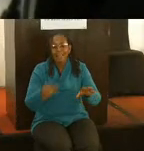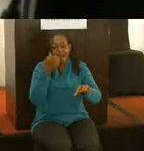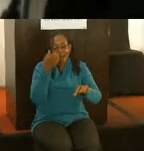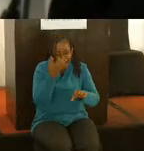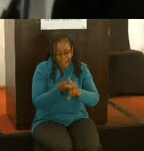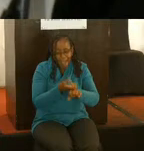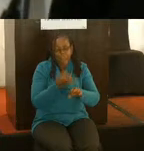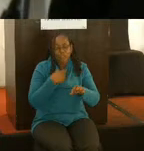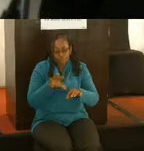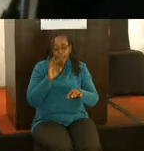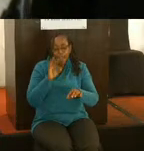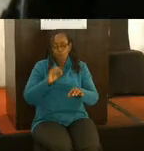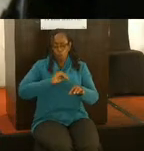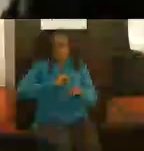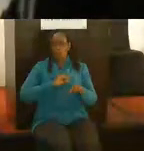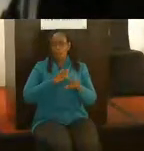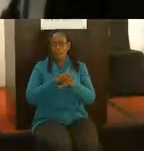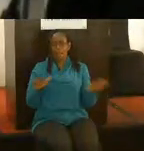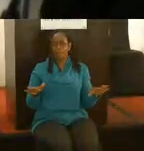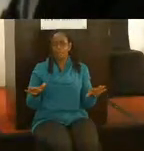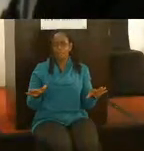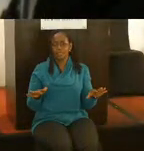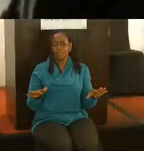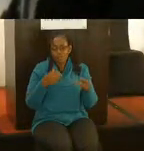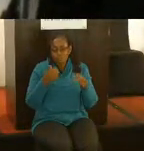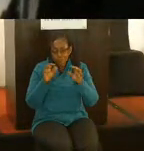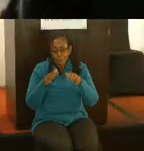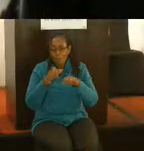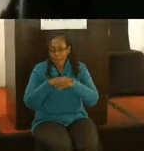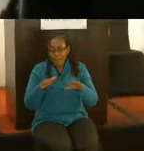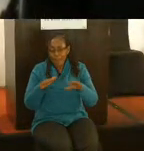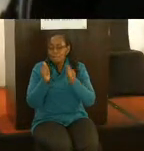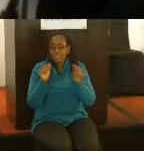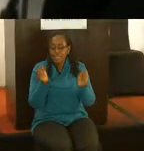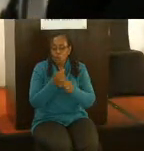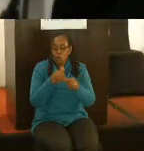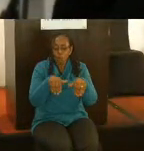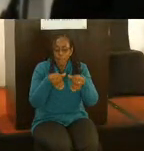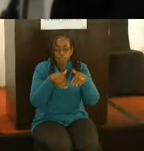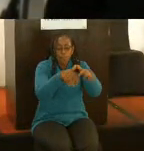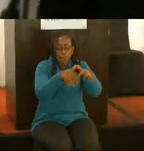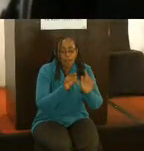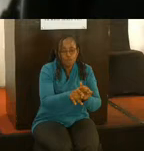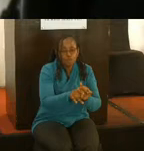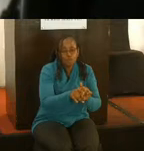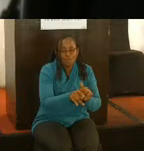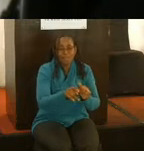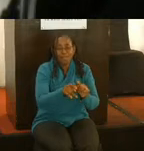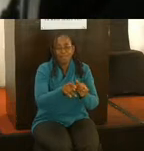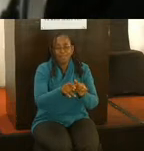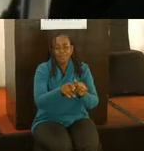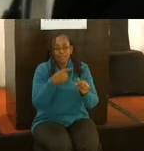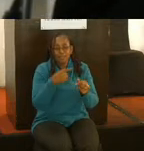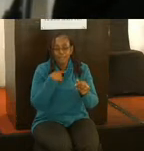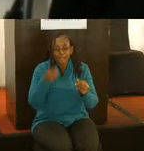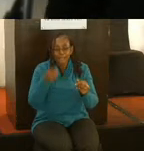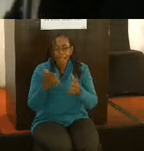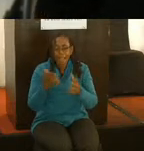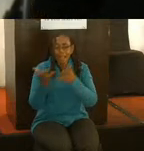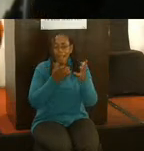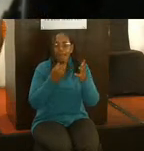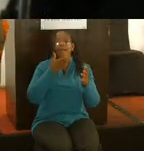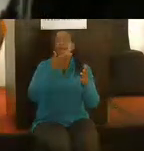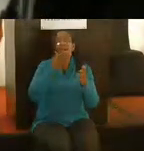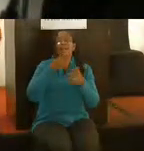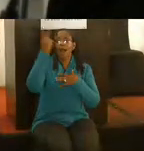find land to belong to hardness to thrive on a land that can't wait to buy you I seek truth I will not buy in my head I carry my head high